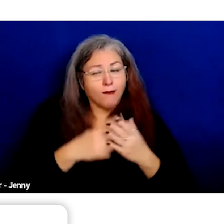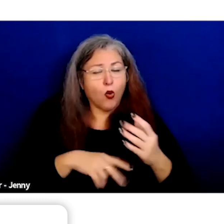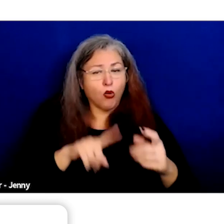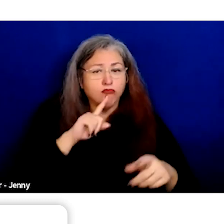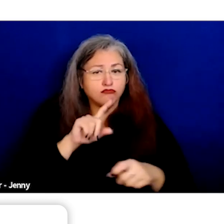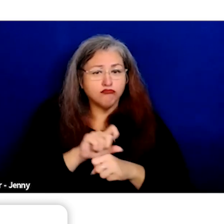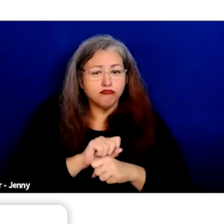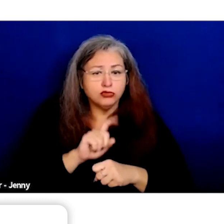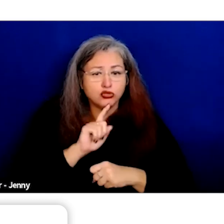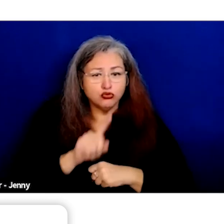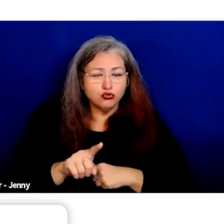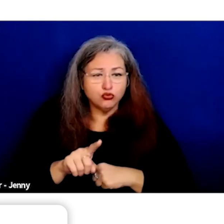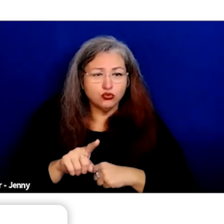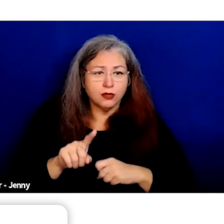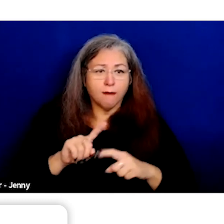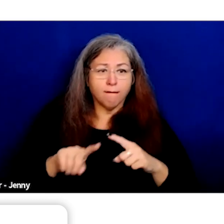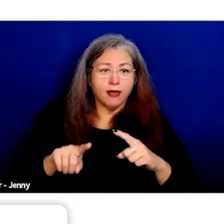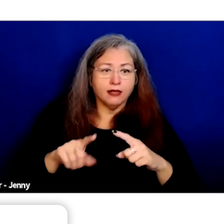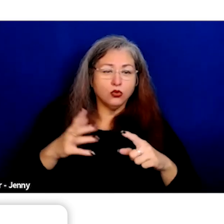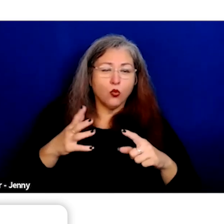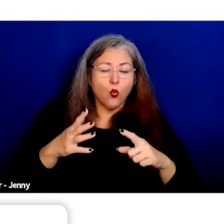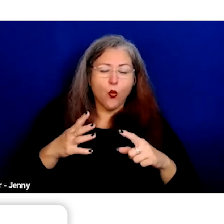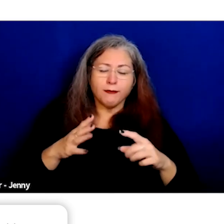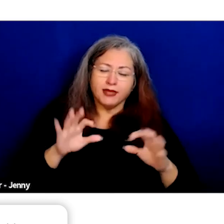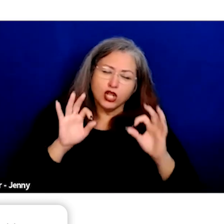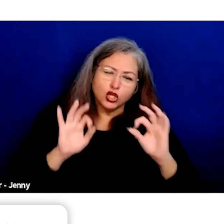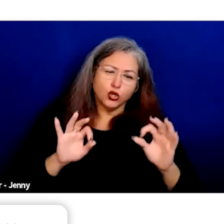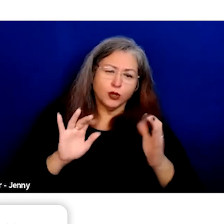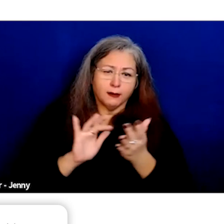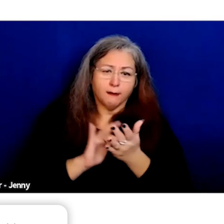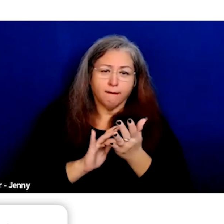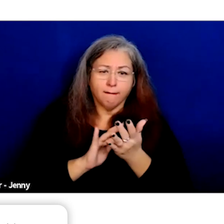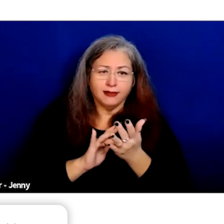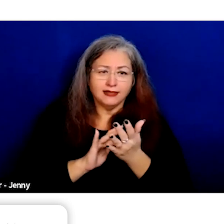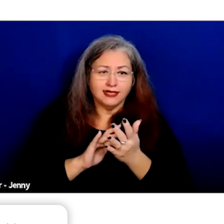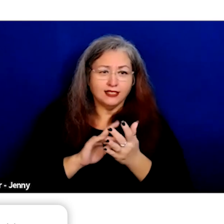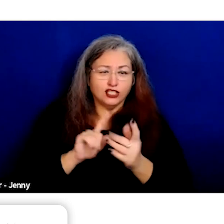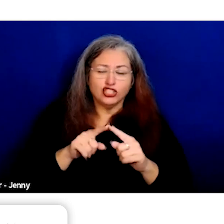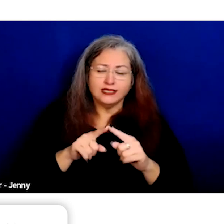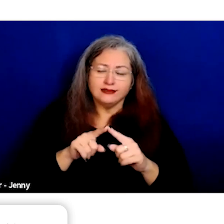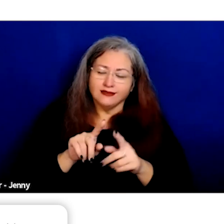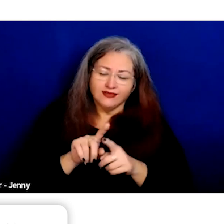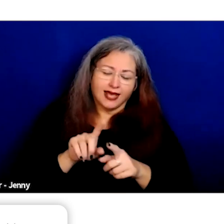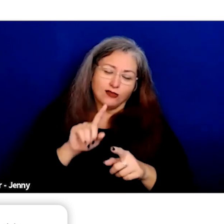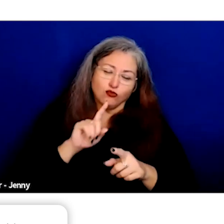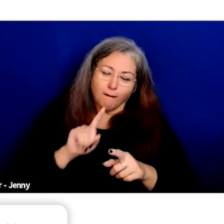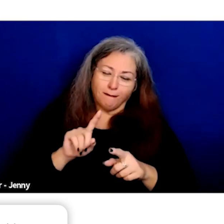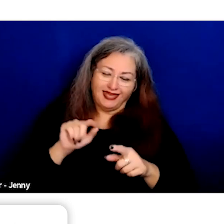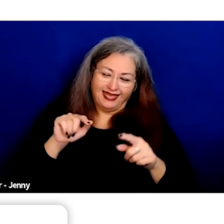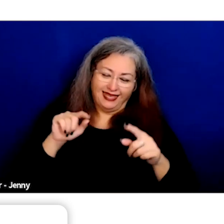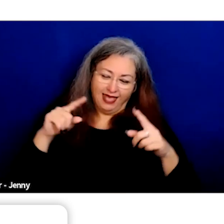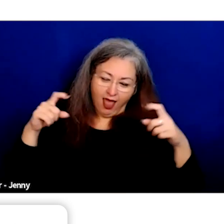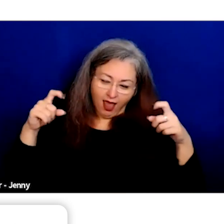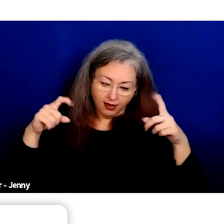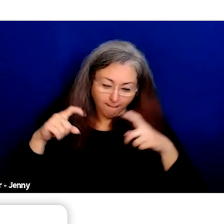And what's been real good medicine for me is to just fucking being this